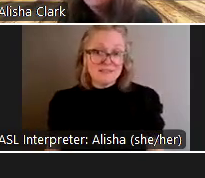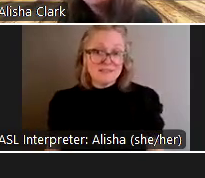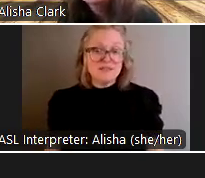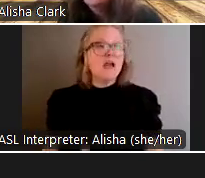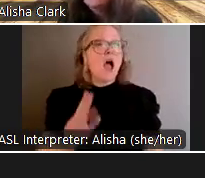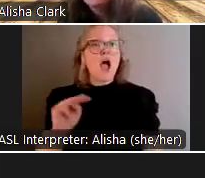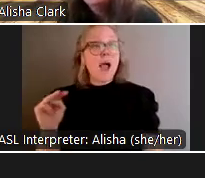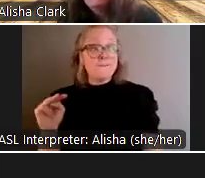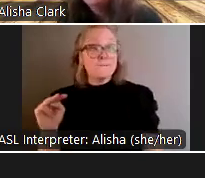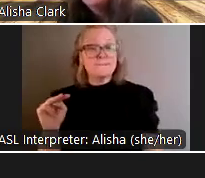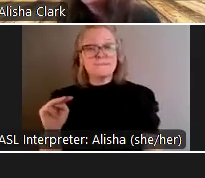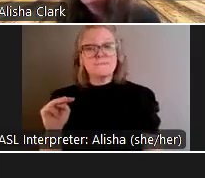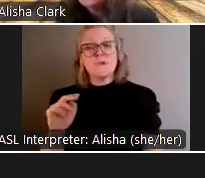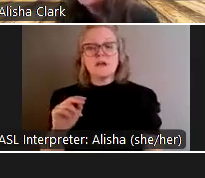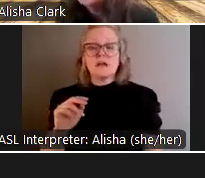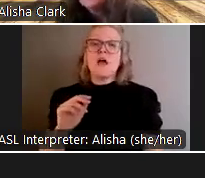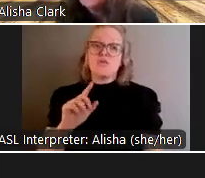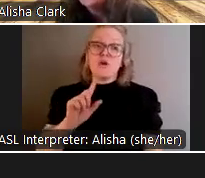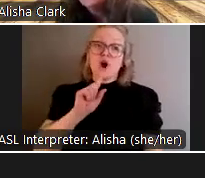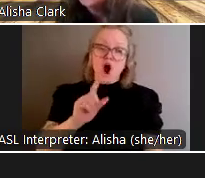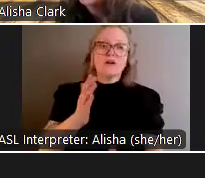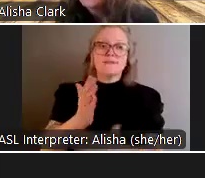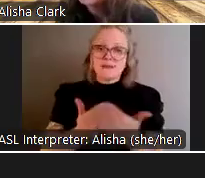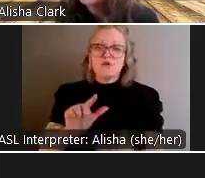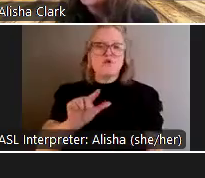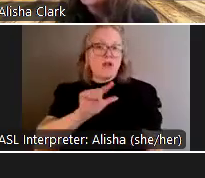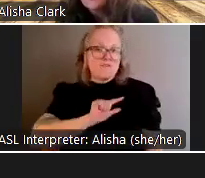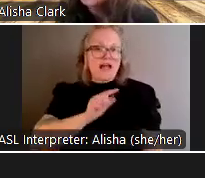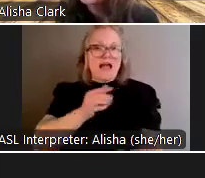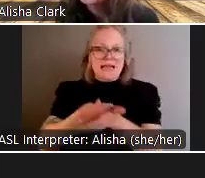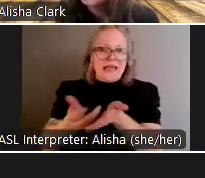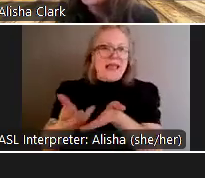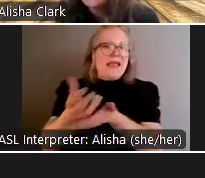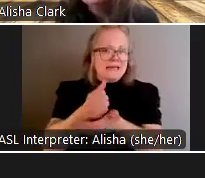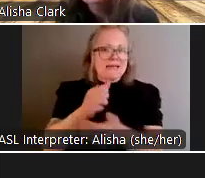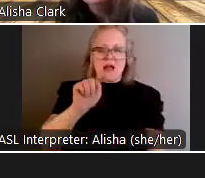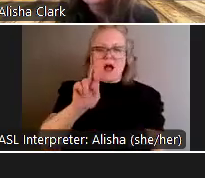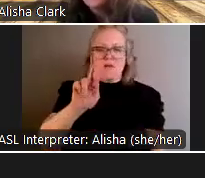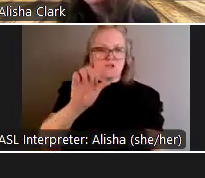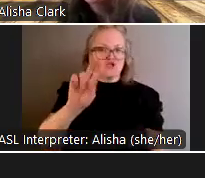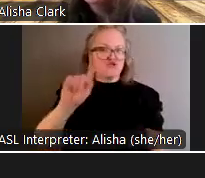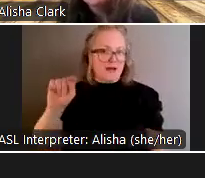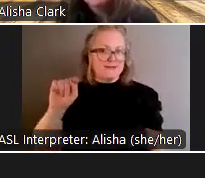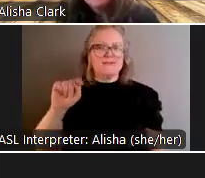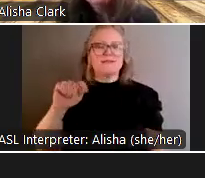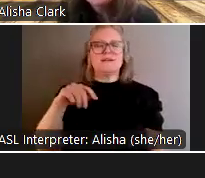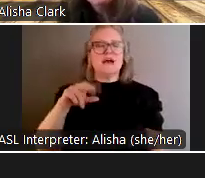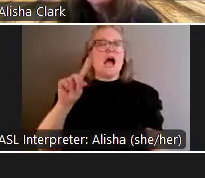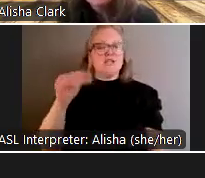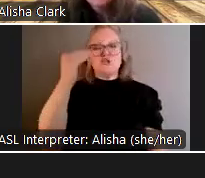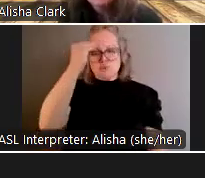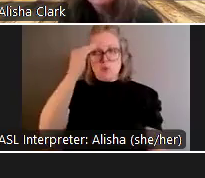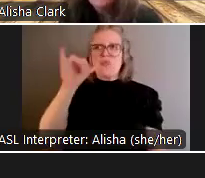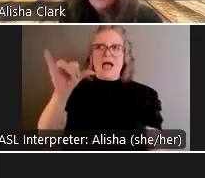There are some the qualified trust, income trust that I do know that that's out